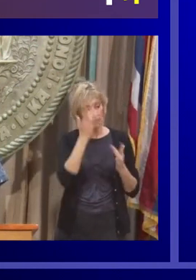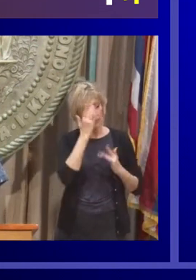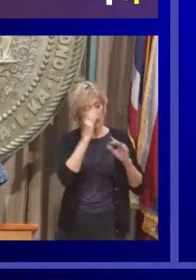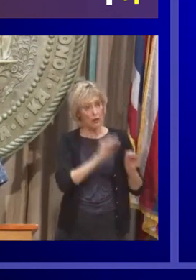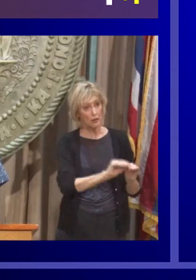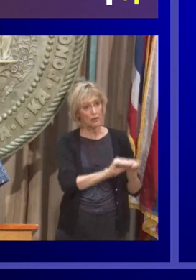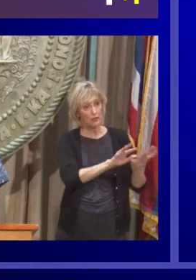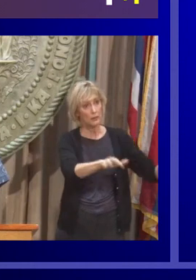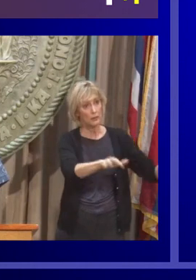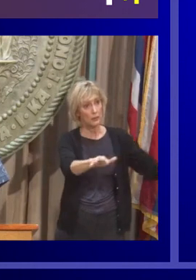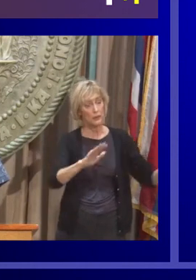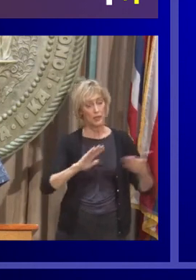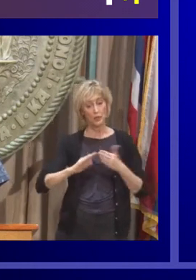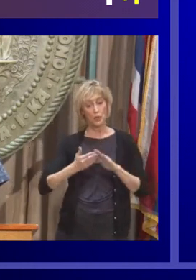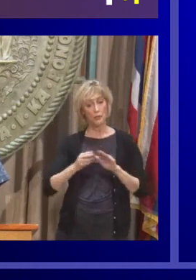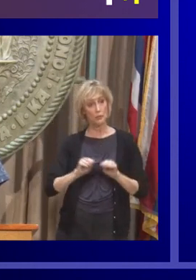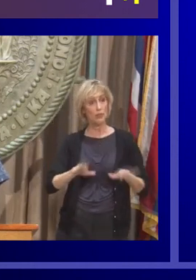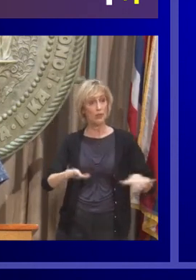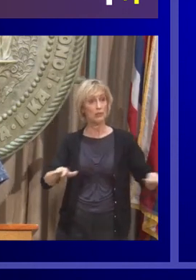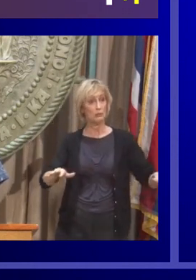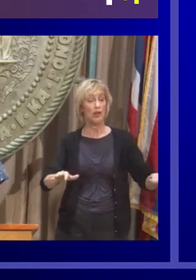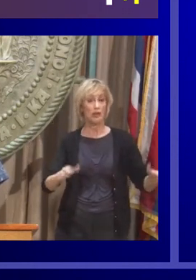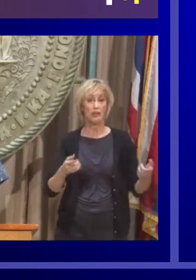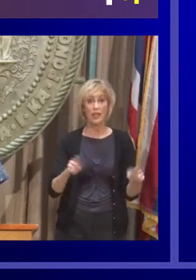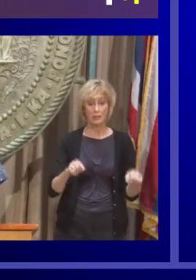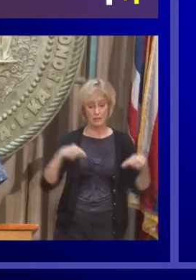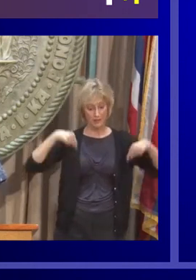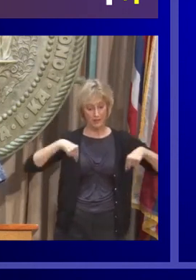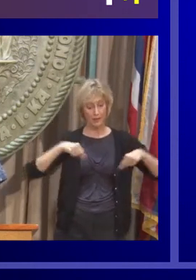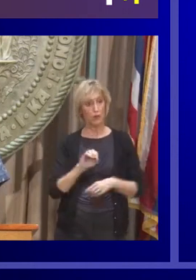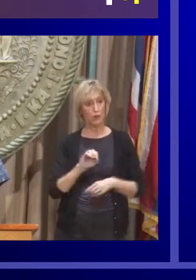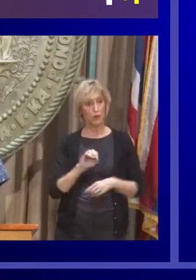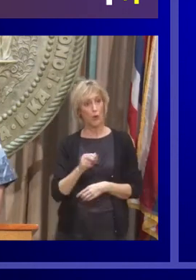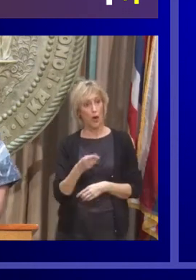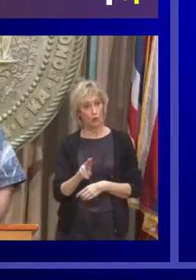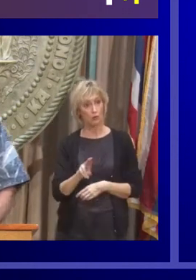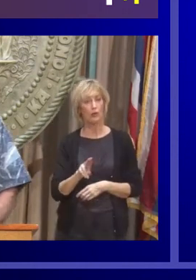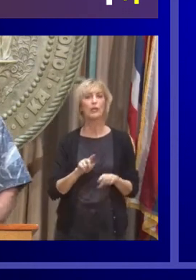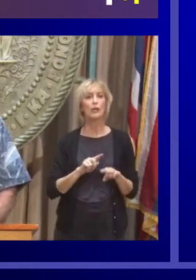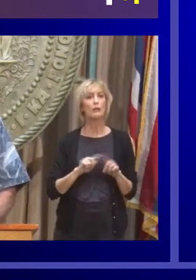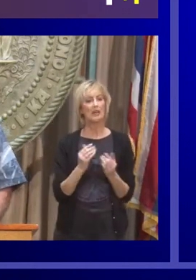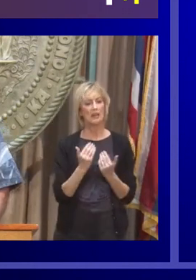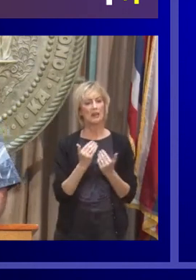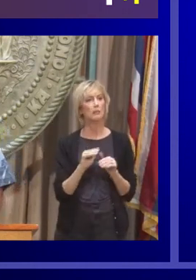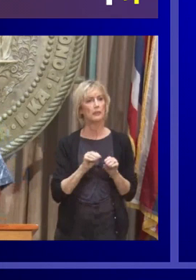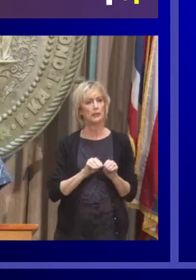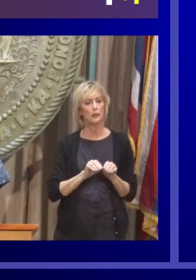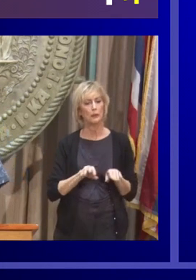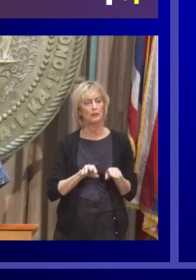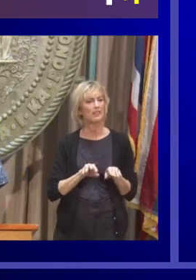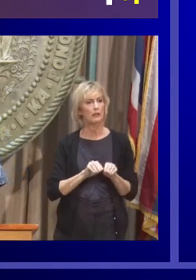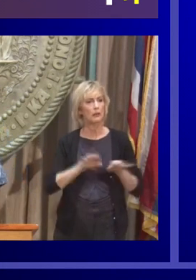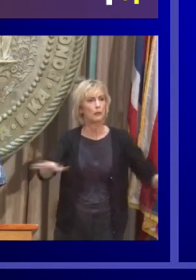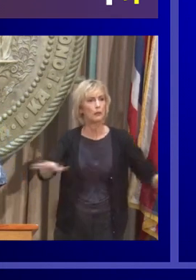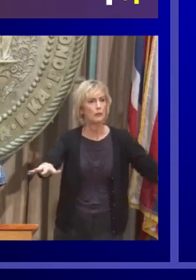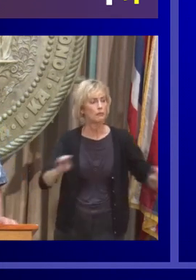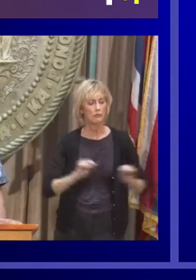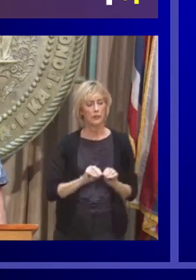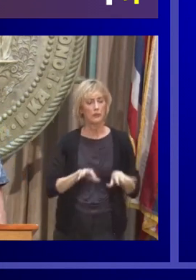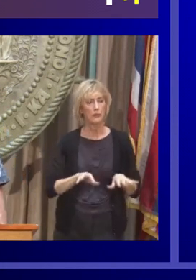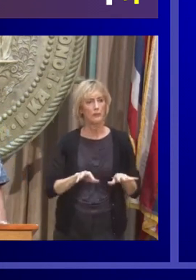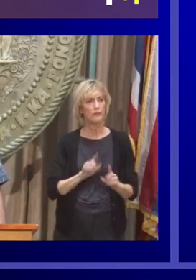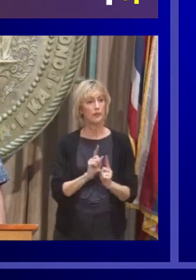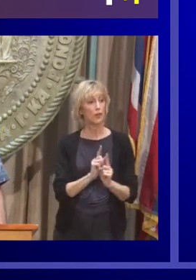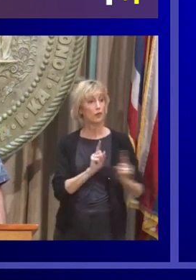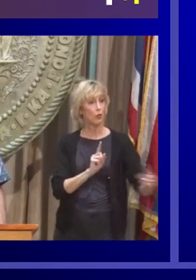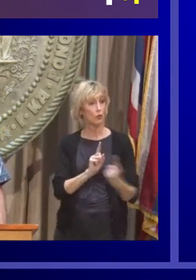fair to say that community spread is occurring, at least on Oahu, but to a limited extent. Social